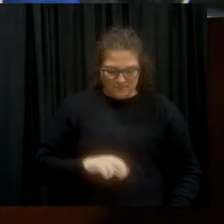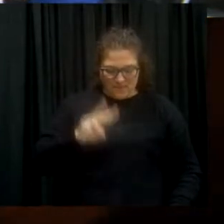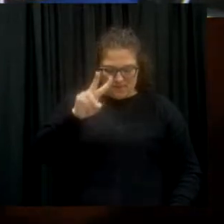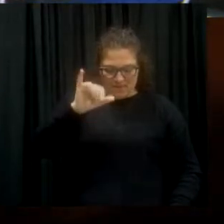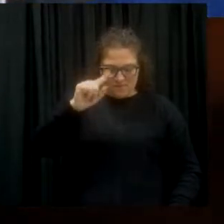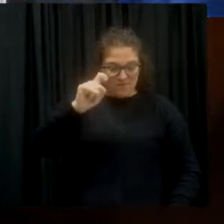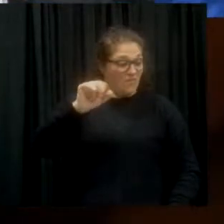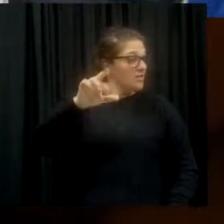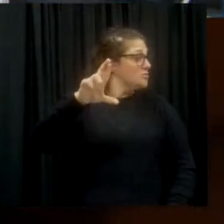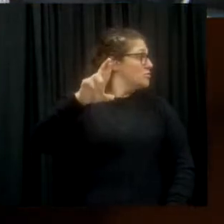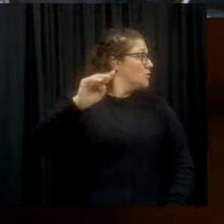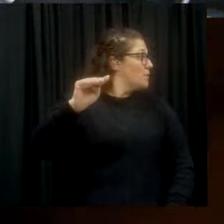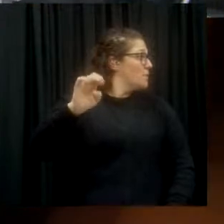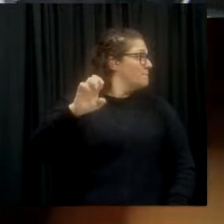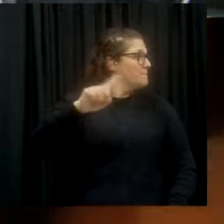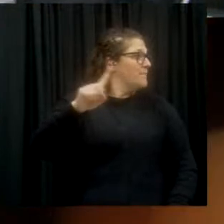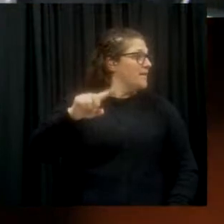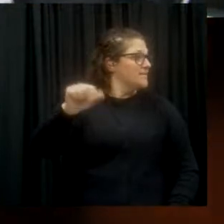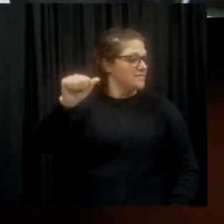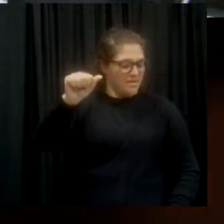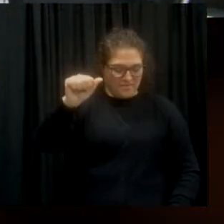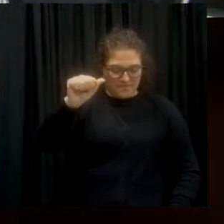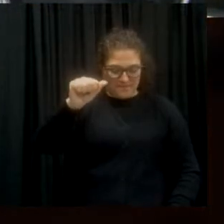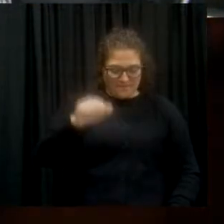Victor Meza.